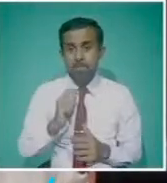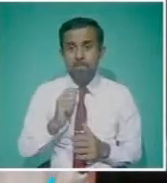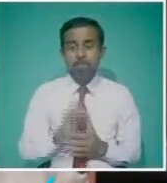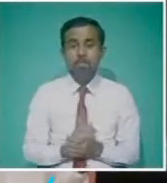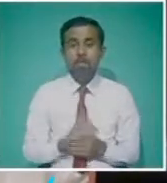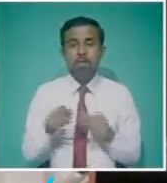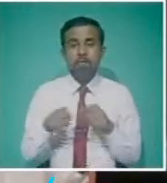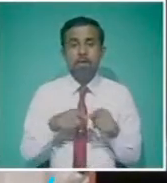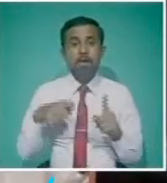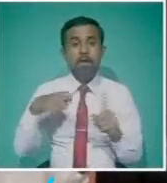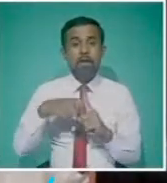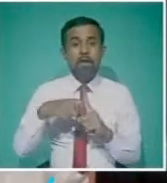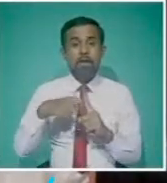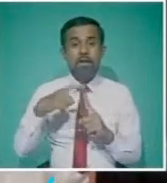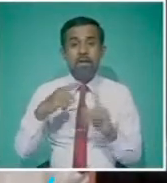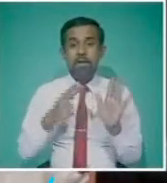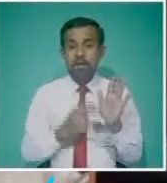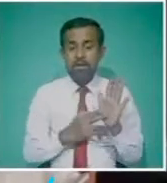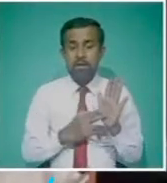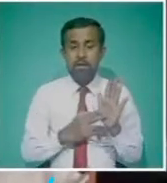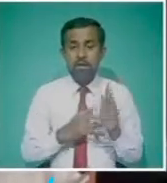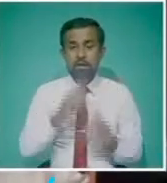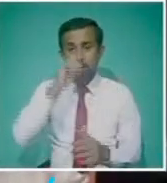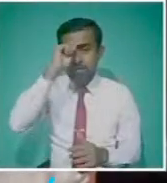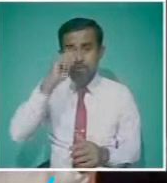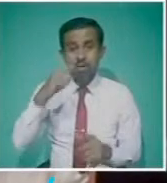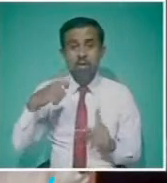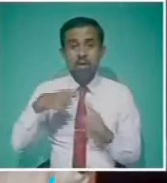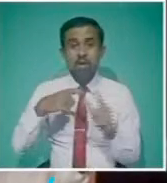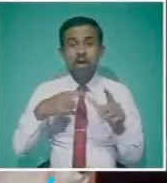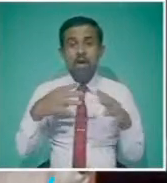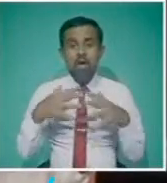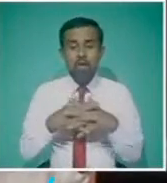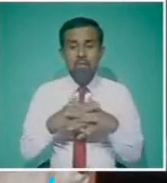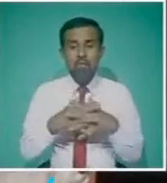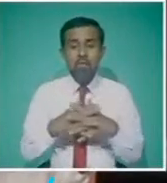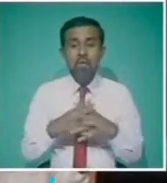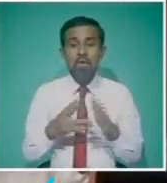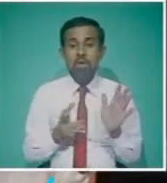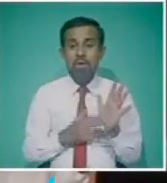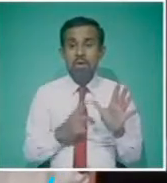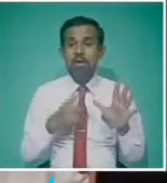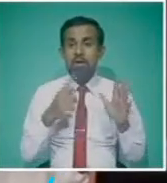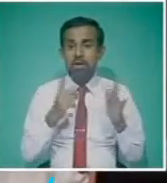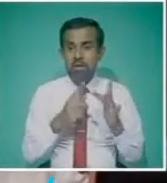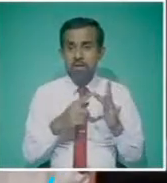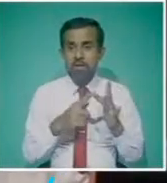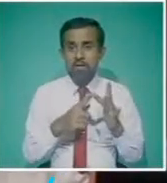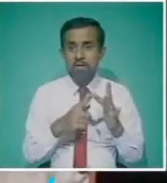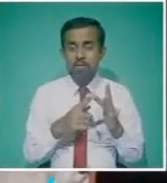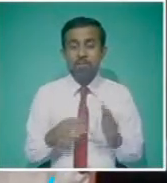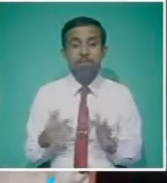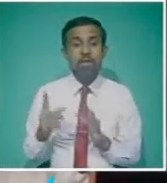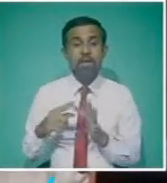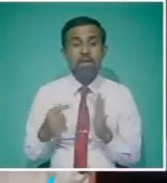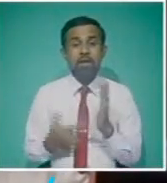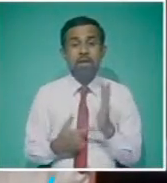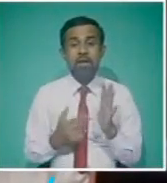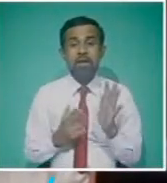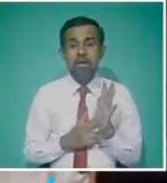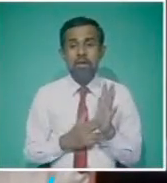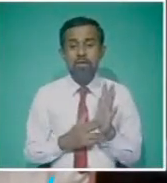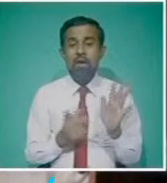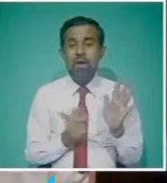Kenyatta, Kenneth Kaunda, Nyerere, Nkrumah, Lee Kuan